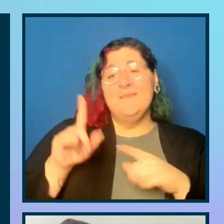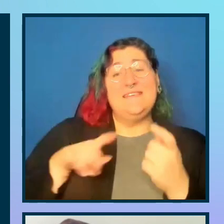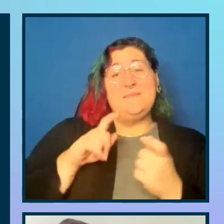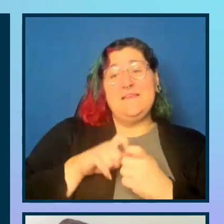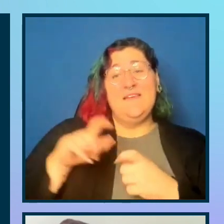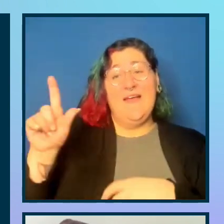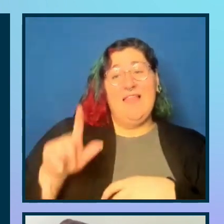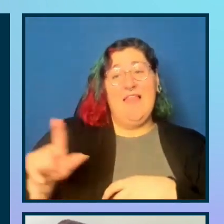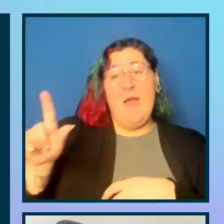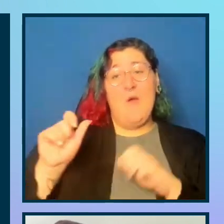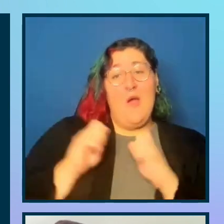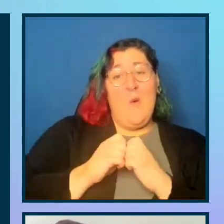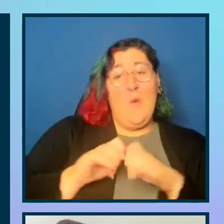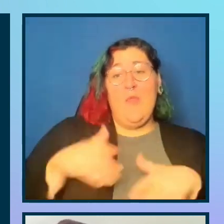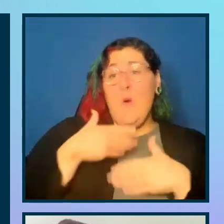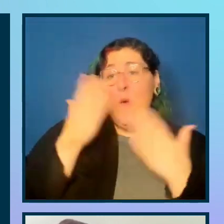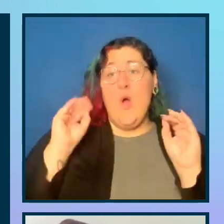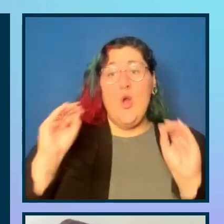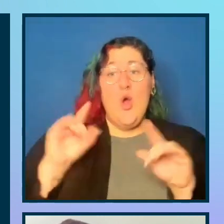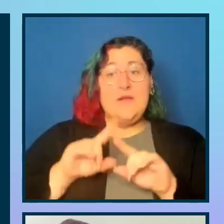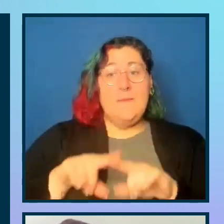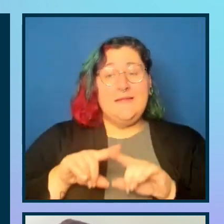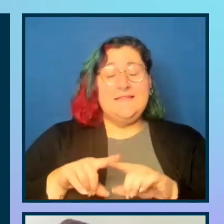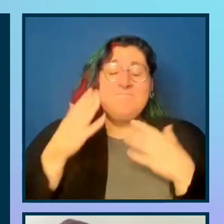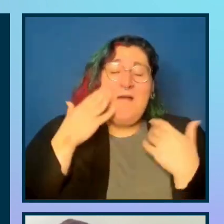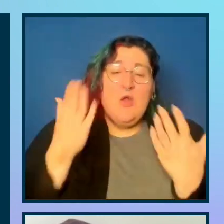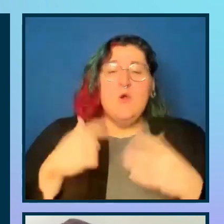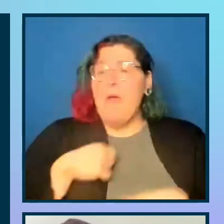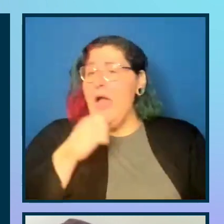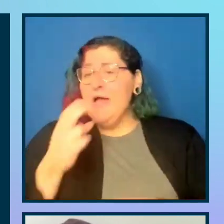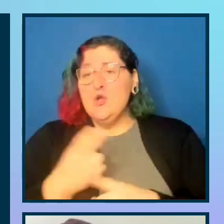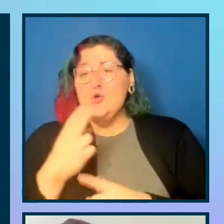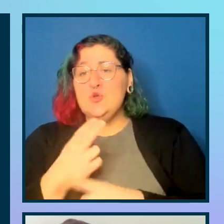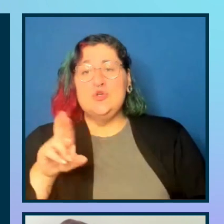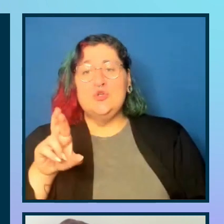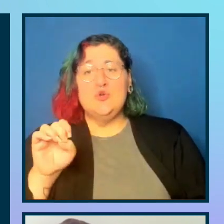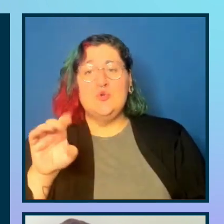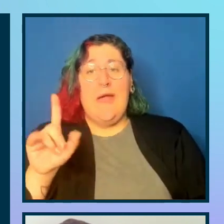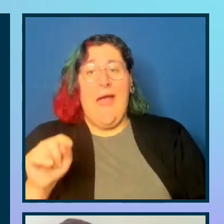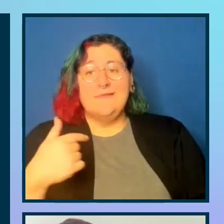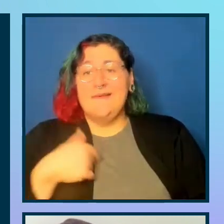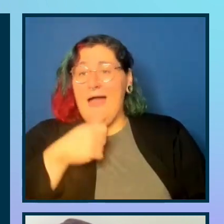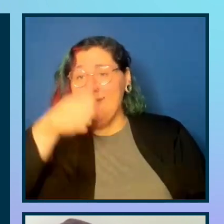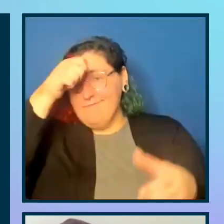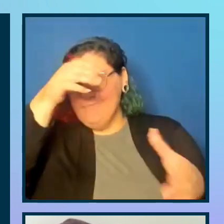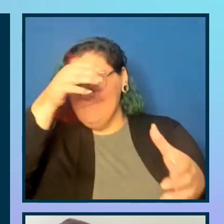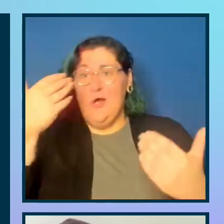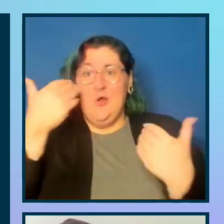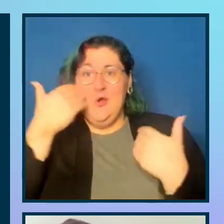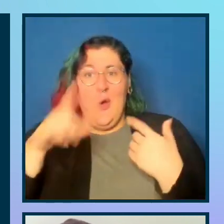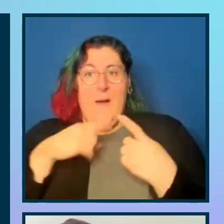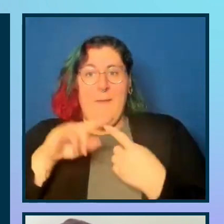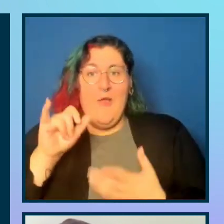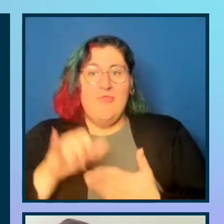have any dependencies. I don't use React, so I don't know too much about it. But maybe you can go and look online and find some libraries that suit your needs, or